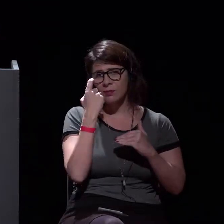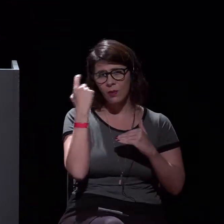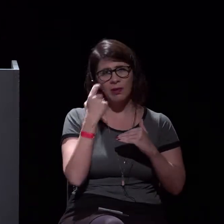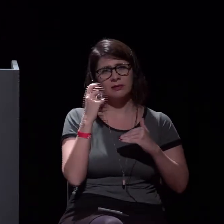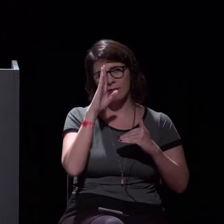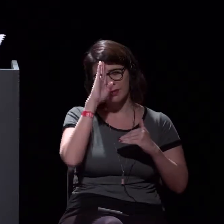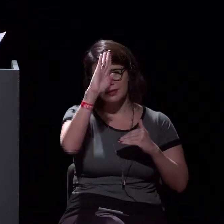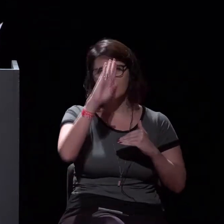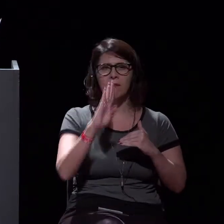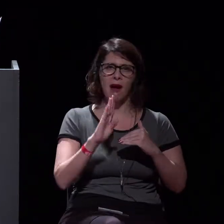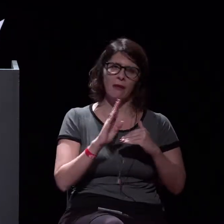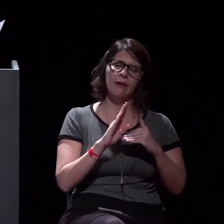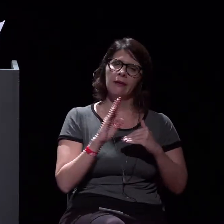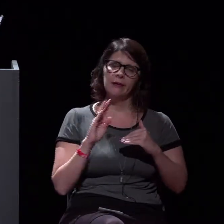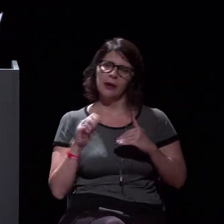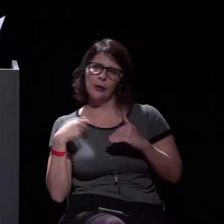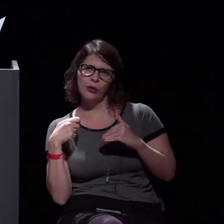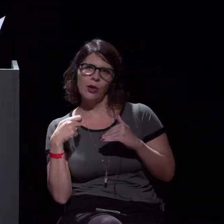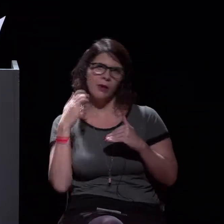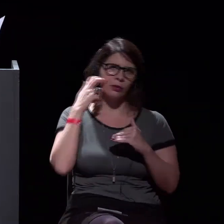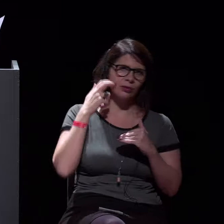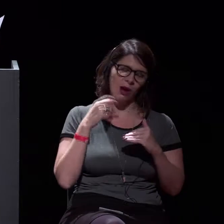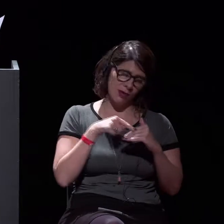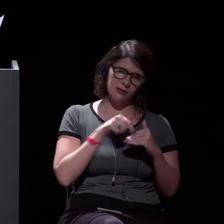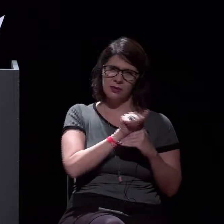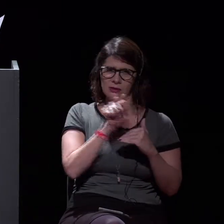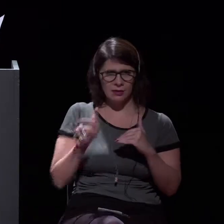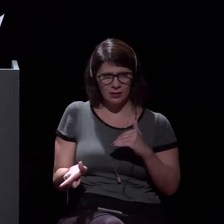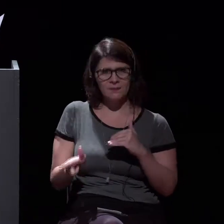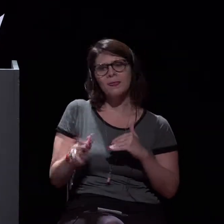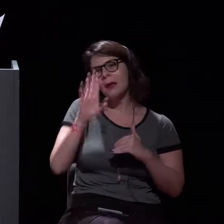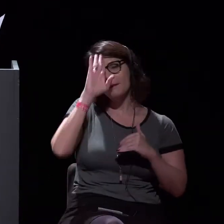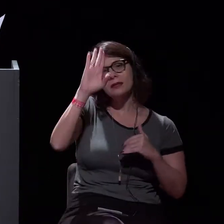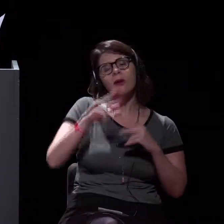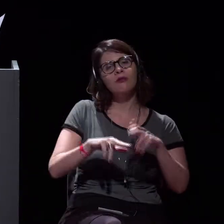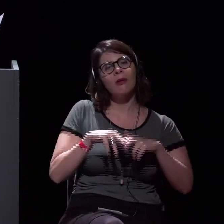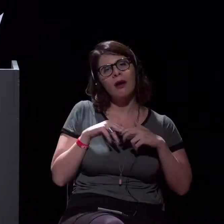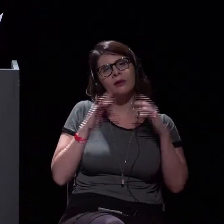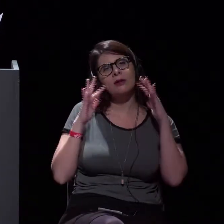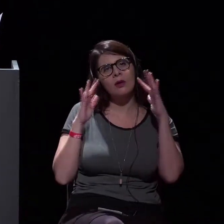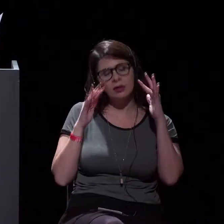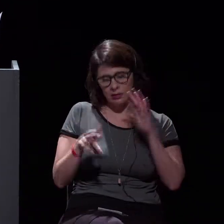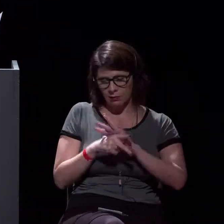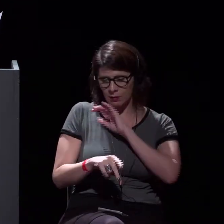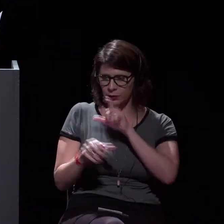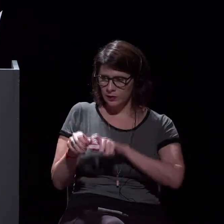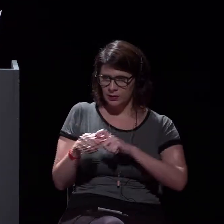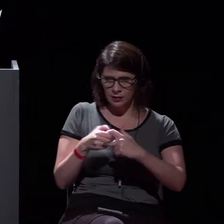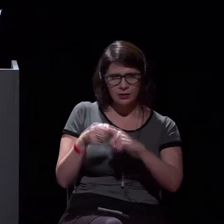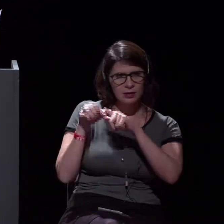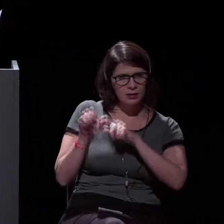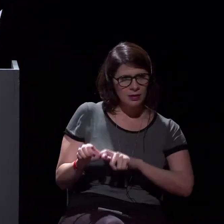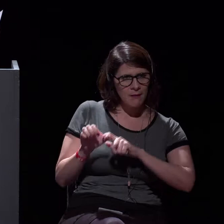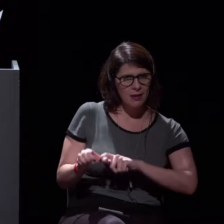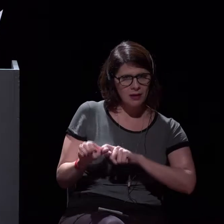dependency theory, which basically posited underdevelopment as part and parcel of the modern capitalist world system, that, far from